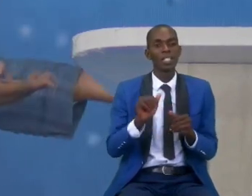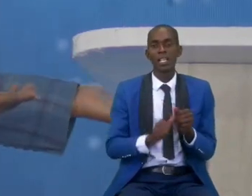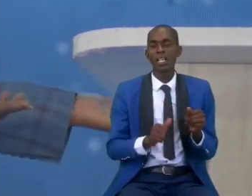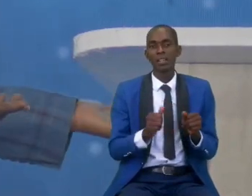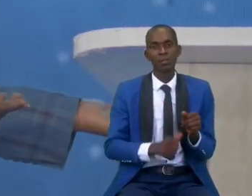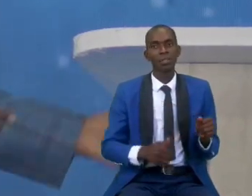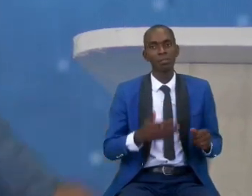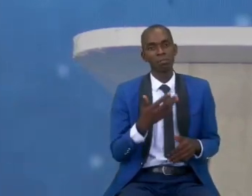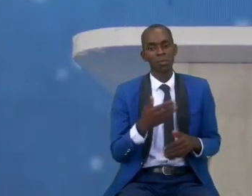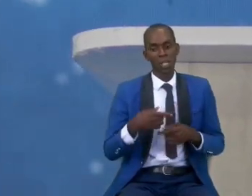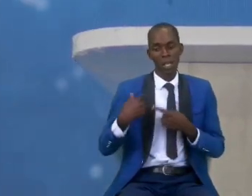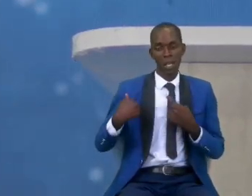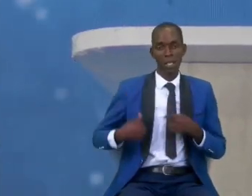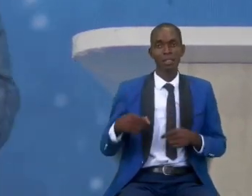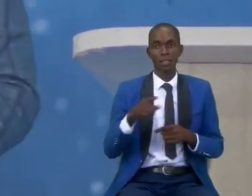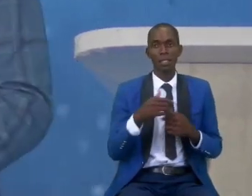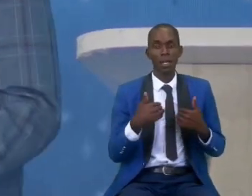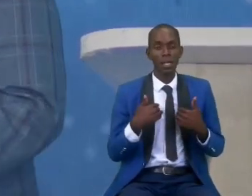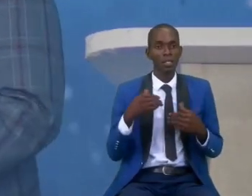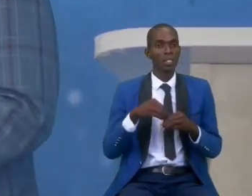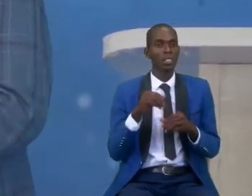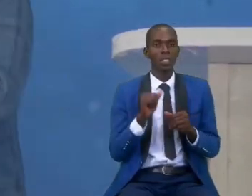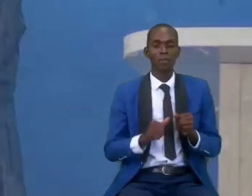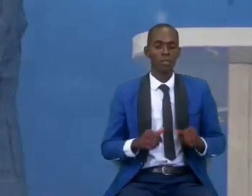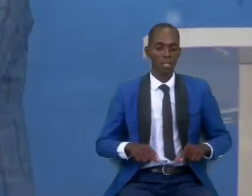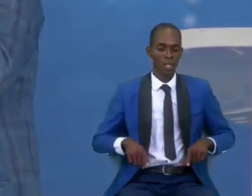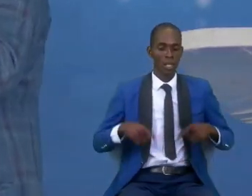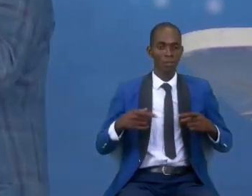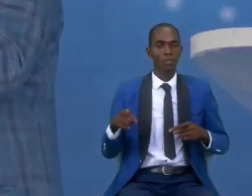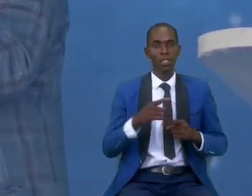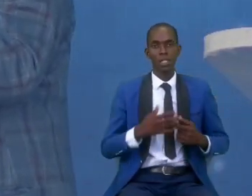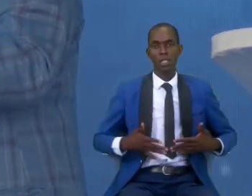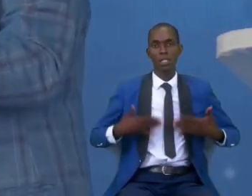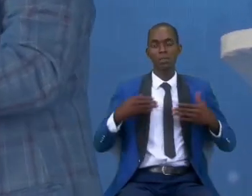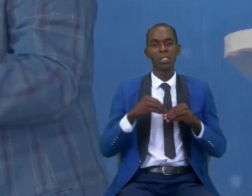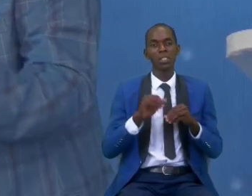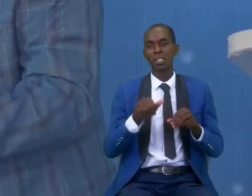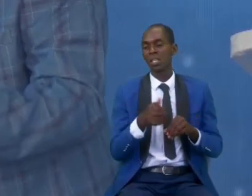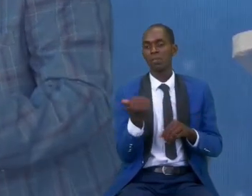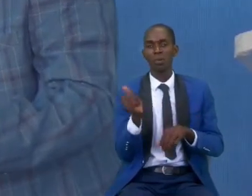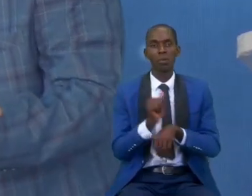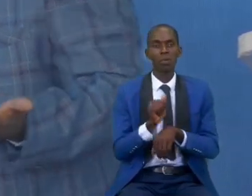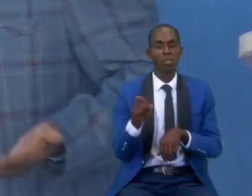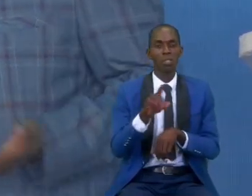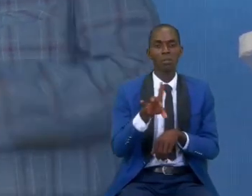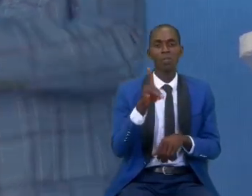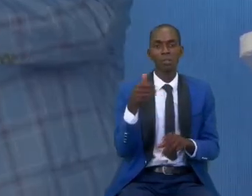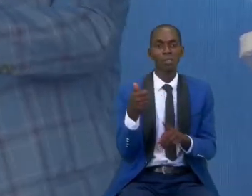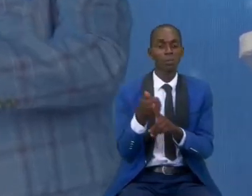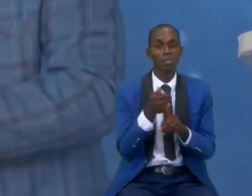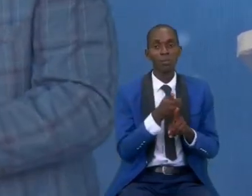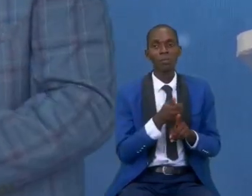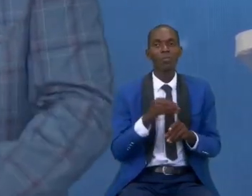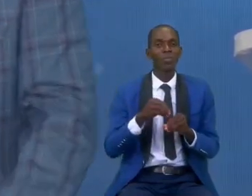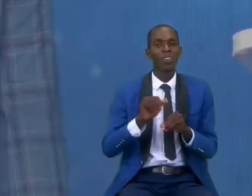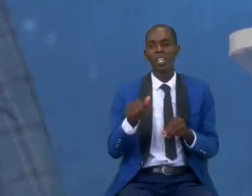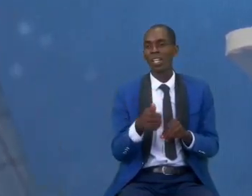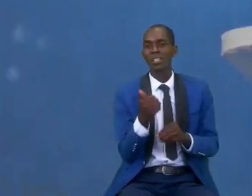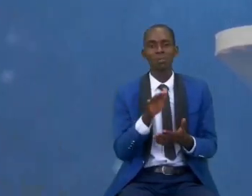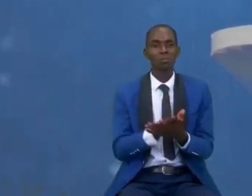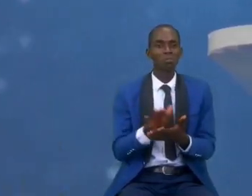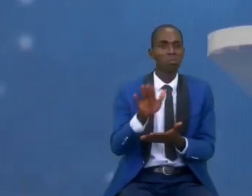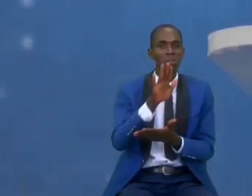every profession they find themselves, in every college or educational institution they find